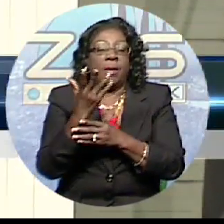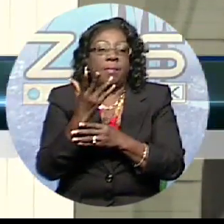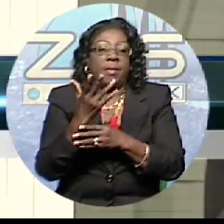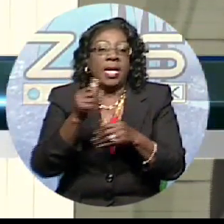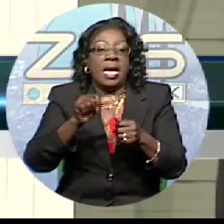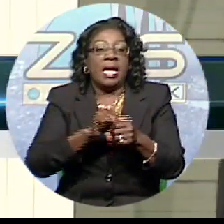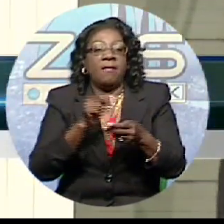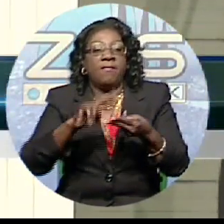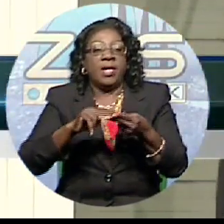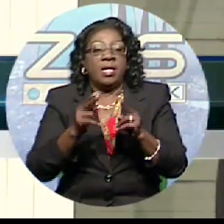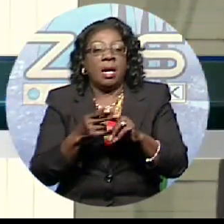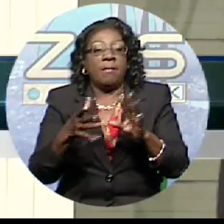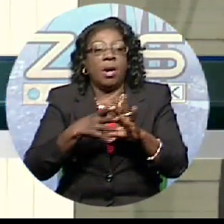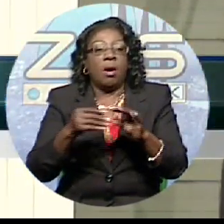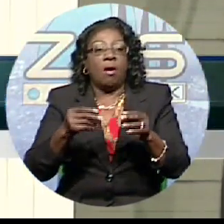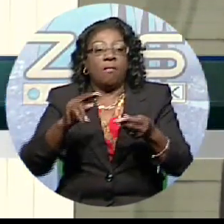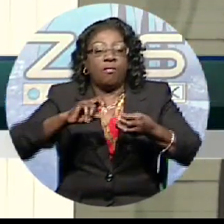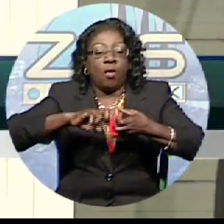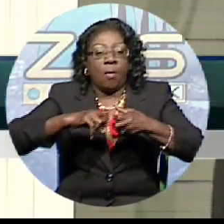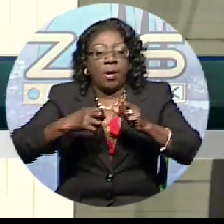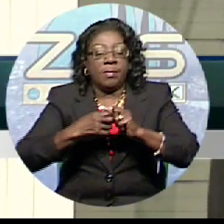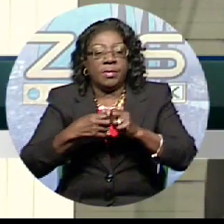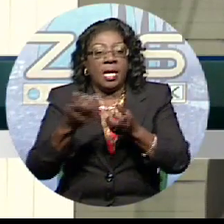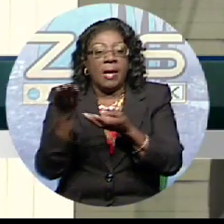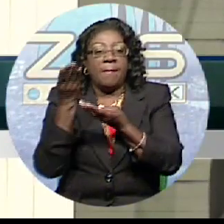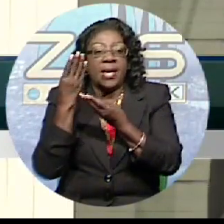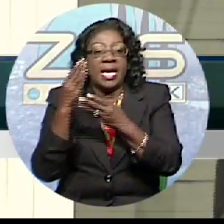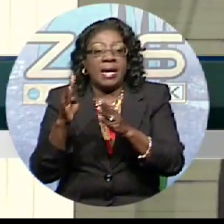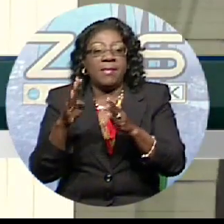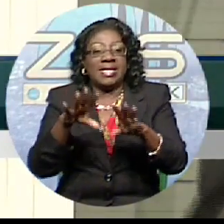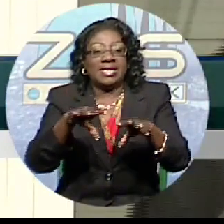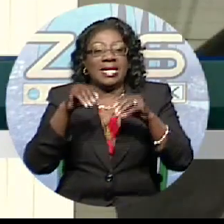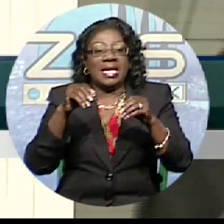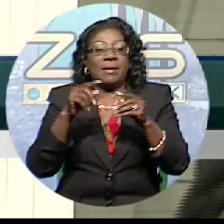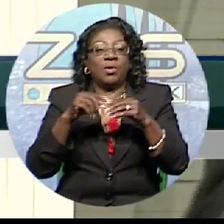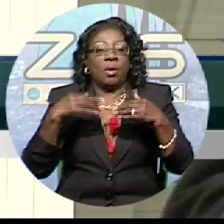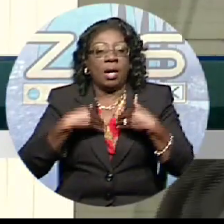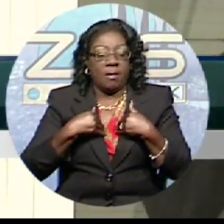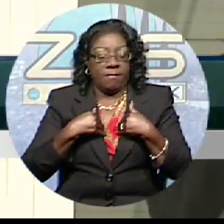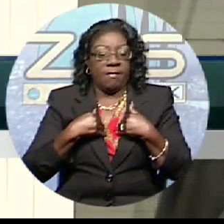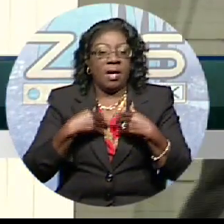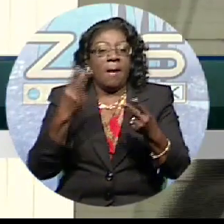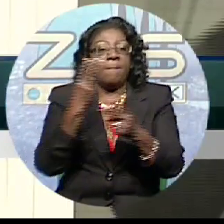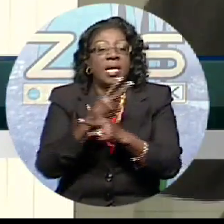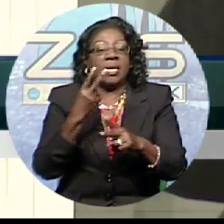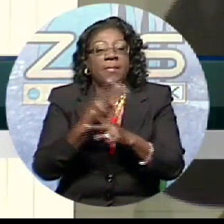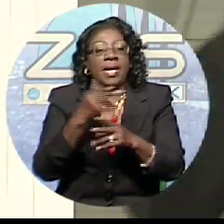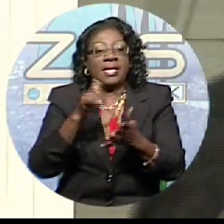problems Bahamians claim to have and then divide that, or